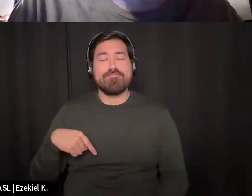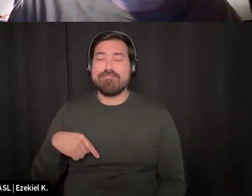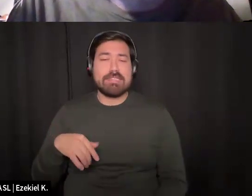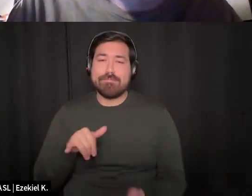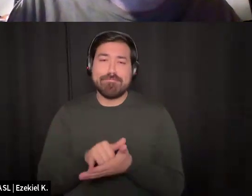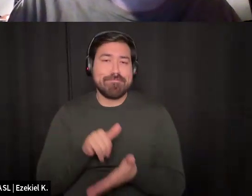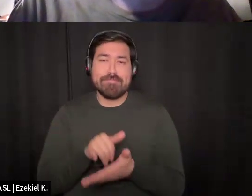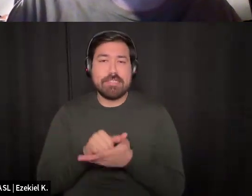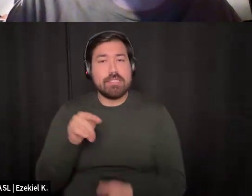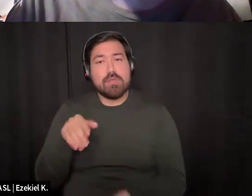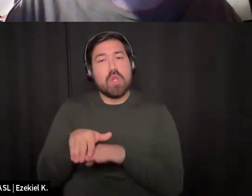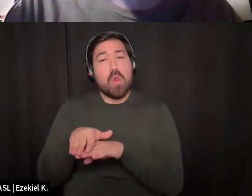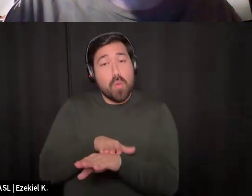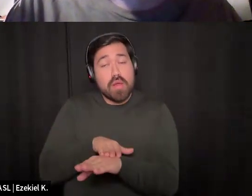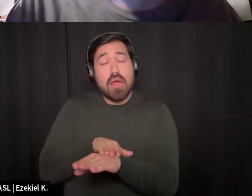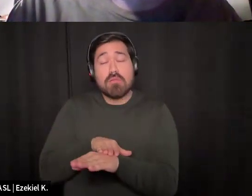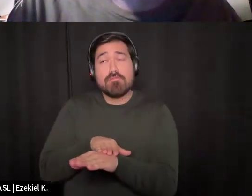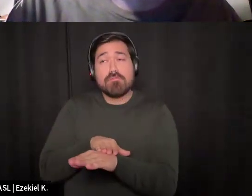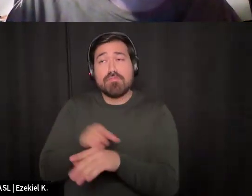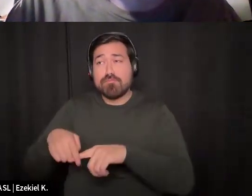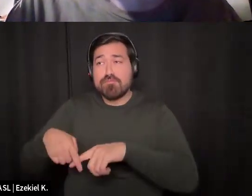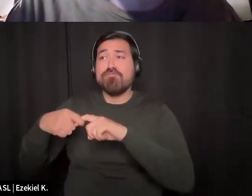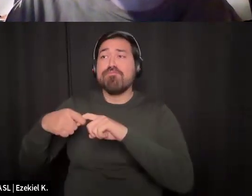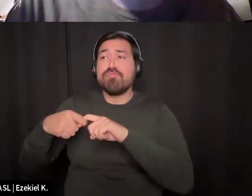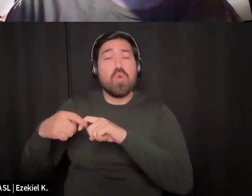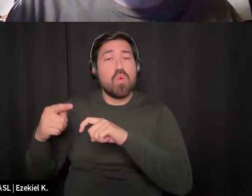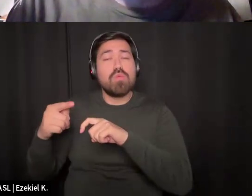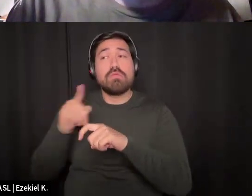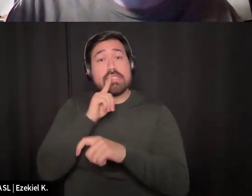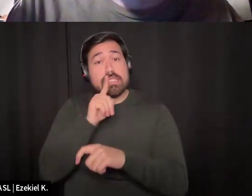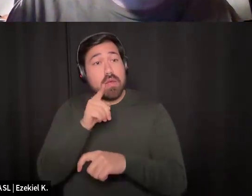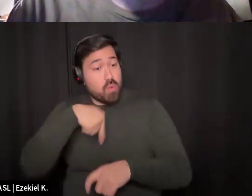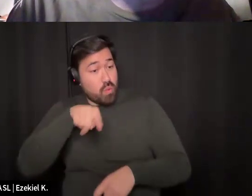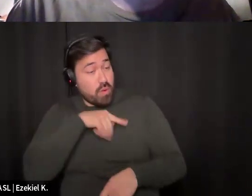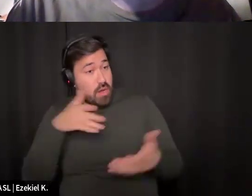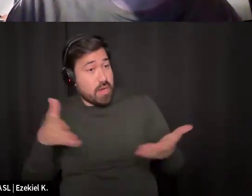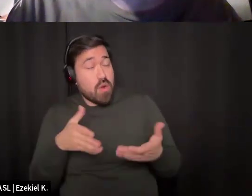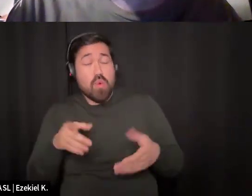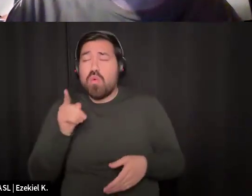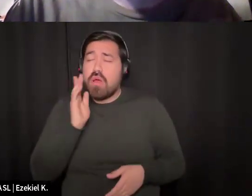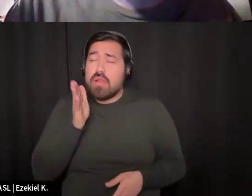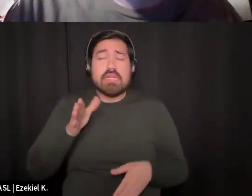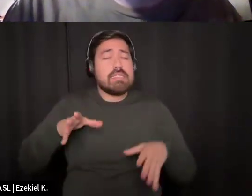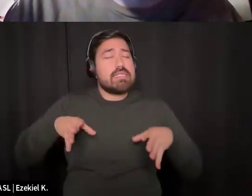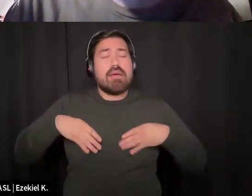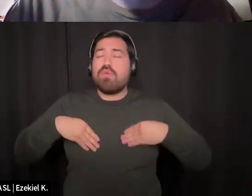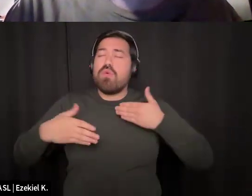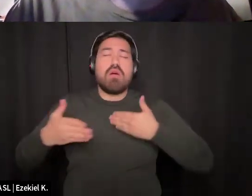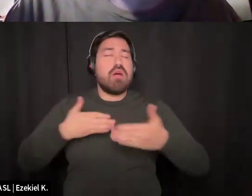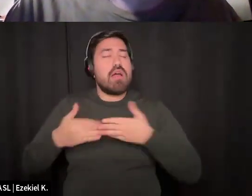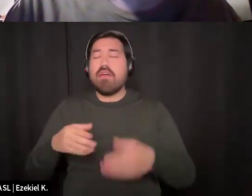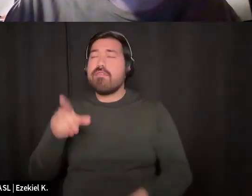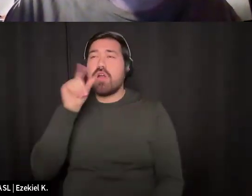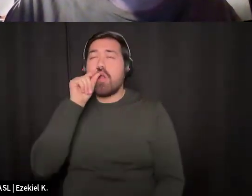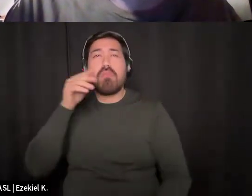of people. So slowing down and saying, we're here and we're going to accept whatever birds come by and we'll